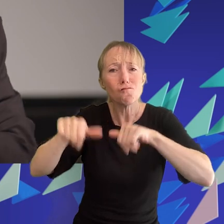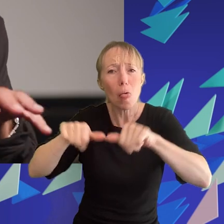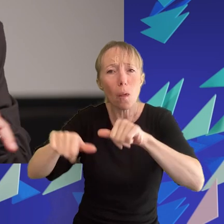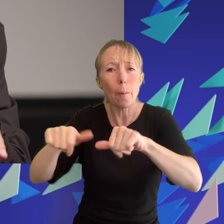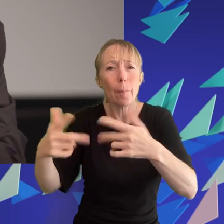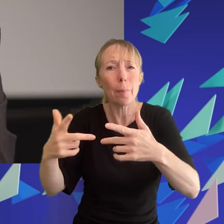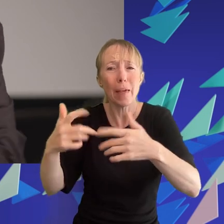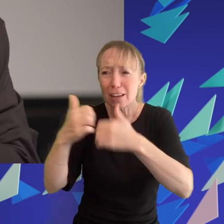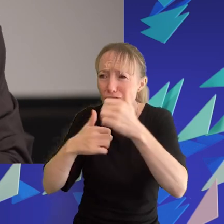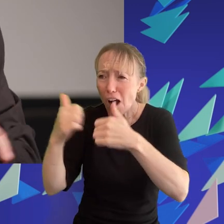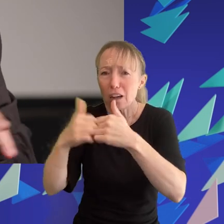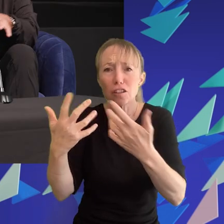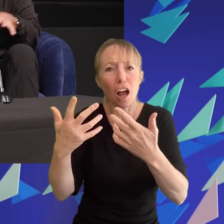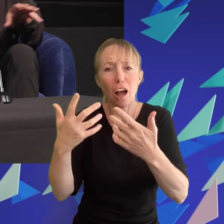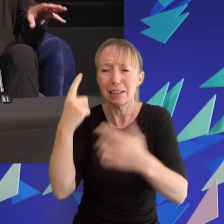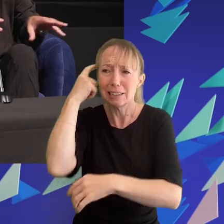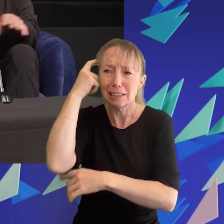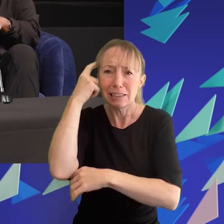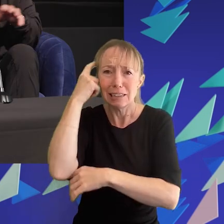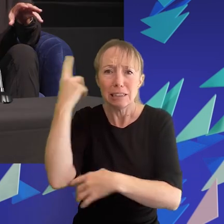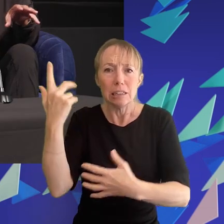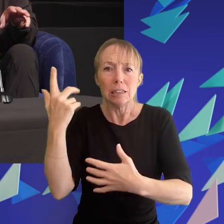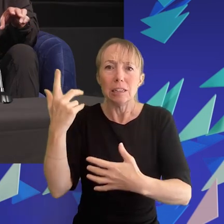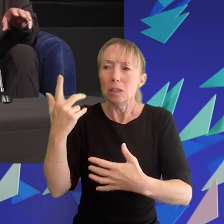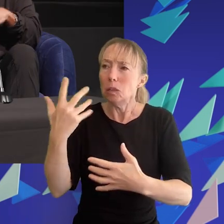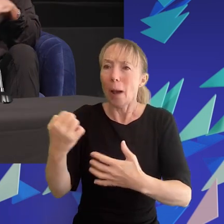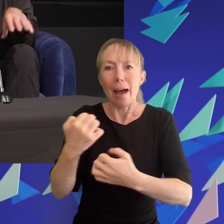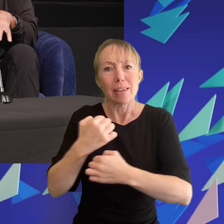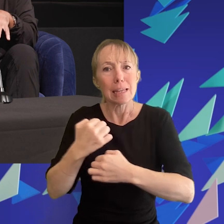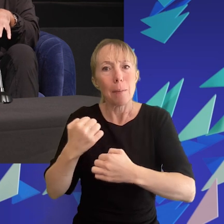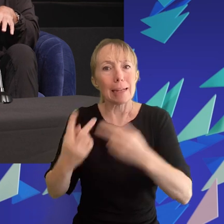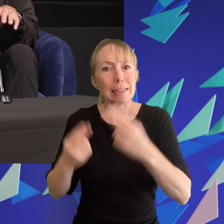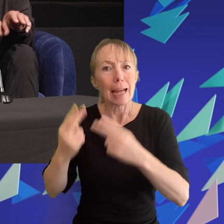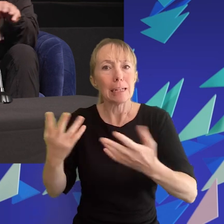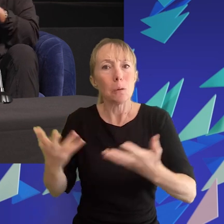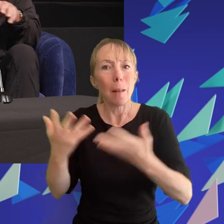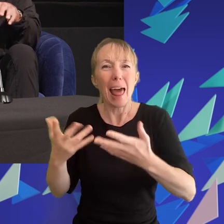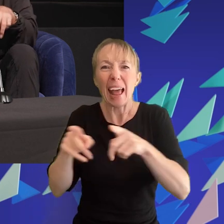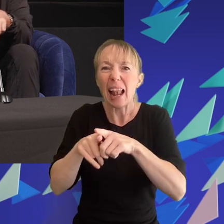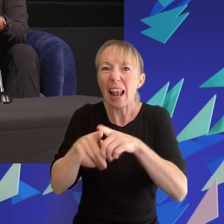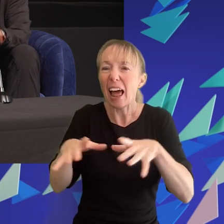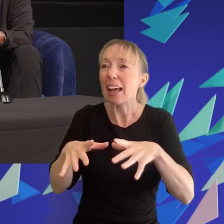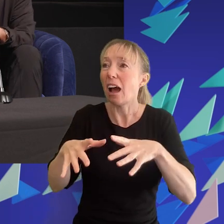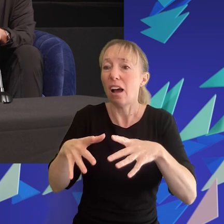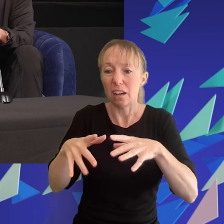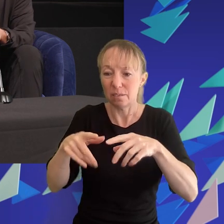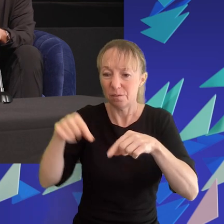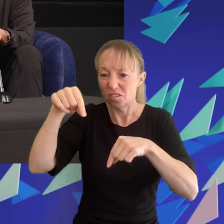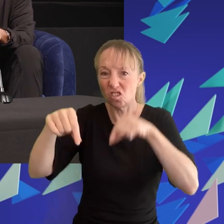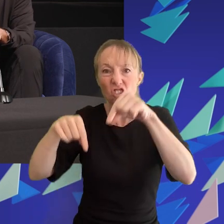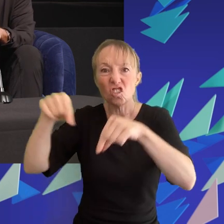the structure like that, always you have some space to play with. So it was an infinite kind of chess game.